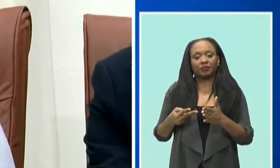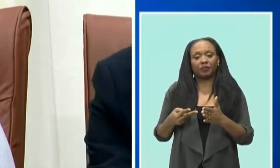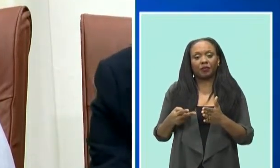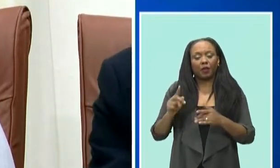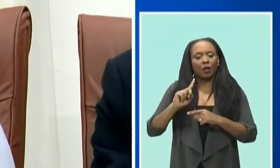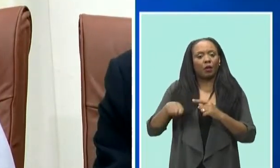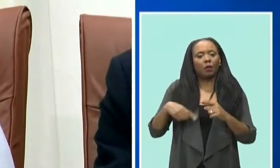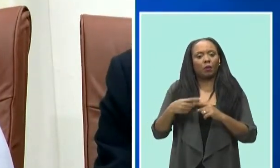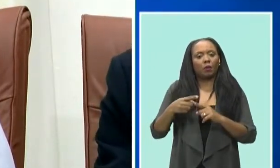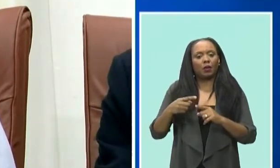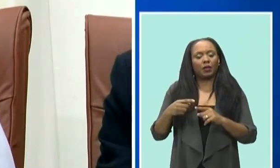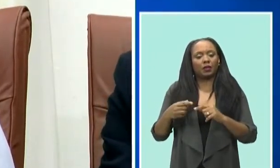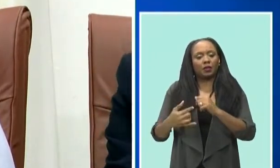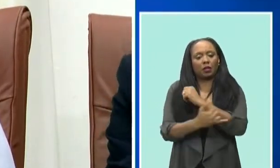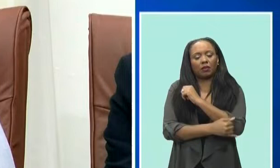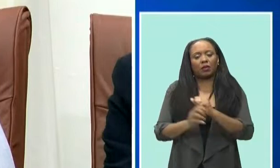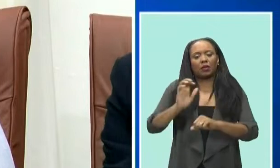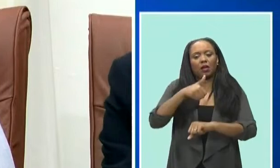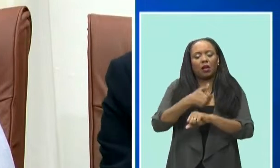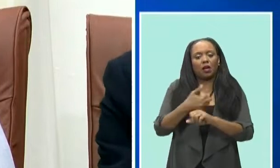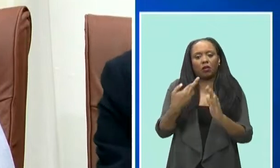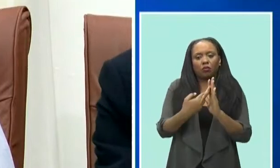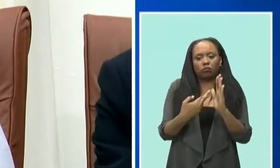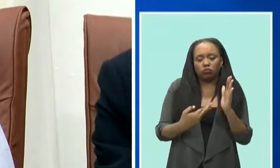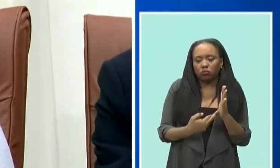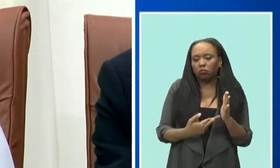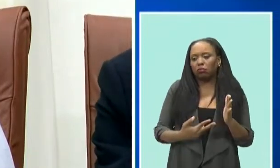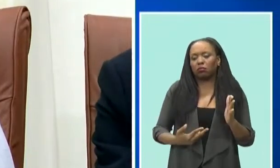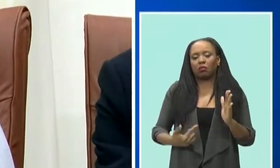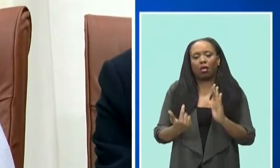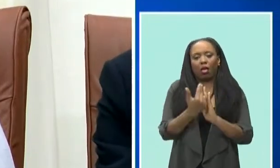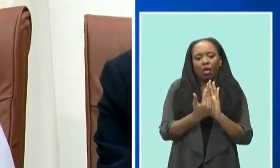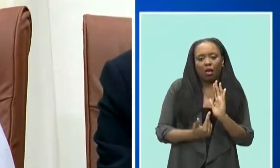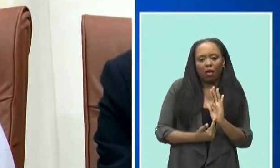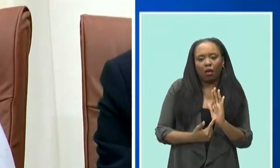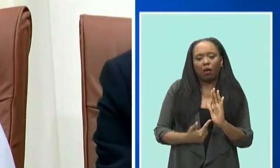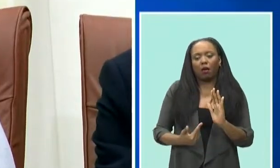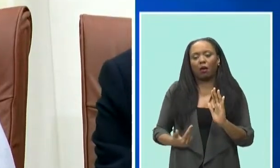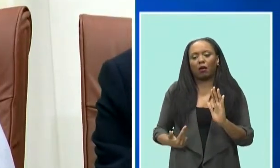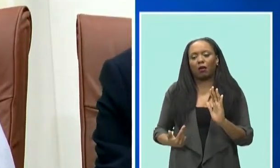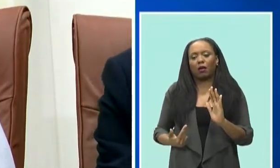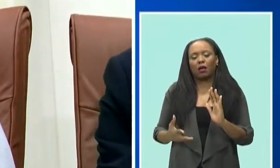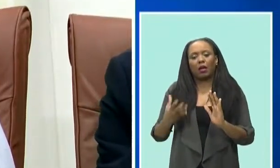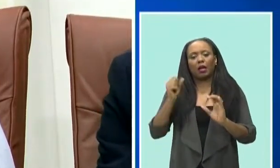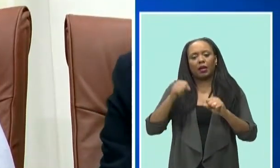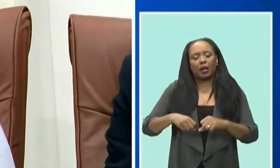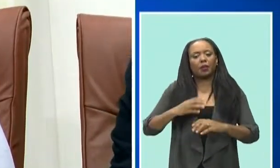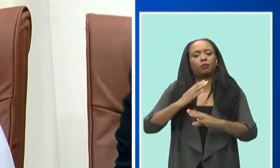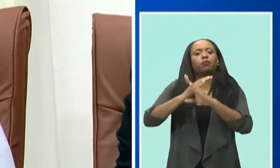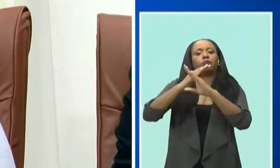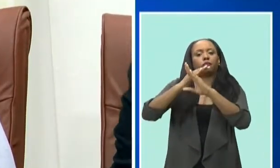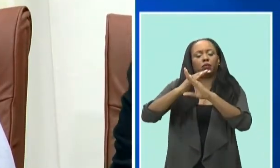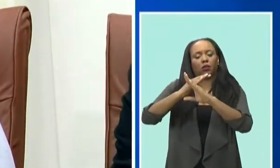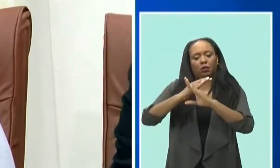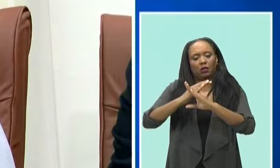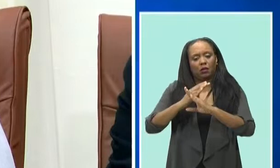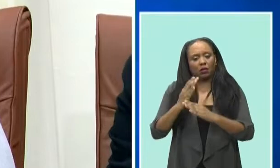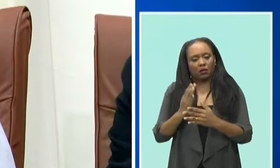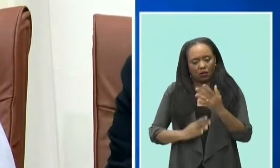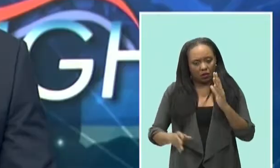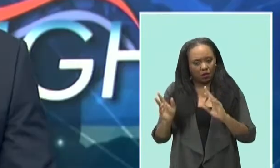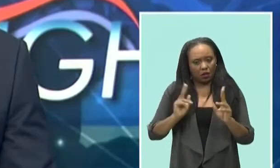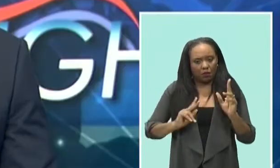of rules and bureaucracy that will act as a non-tariff barrier in real terms to keep some countries